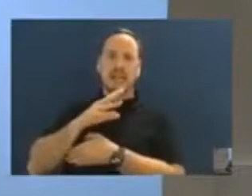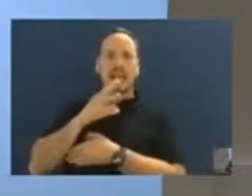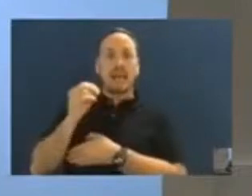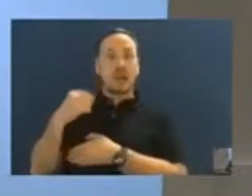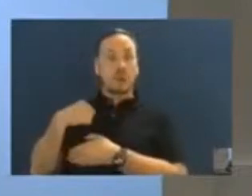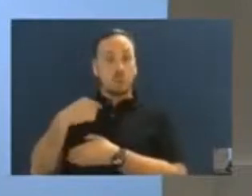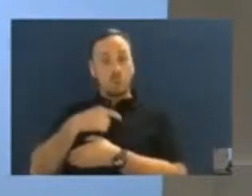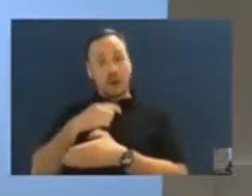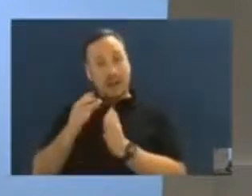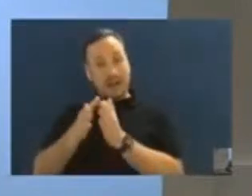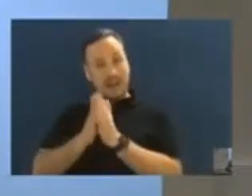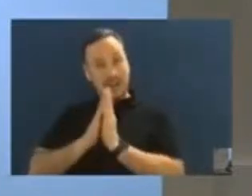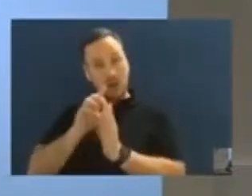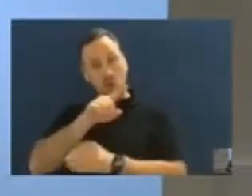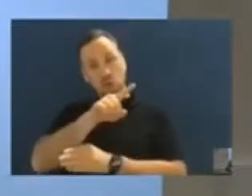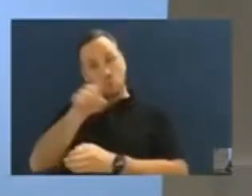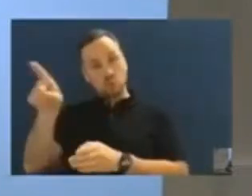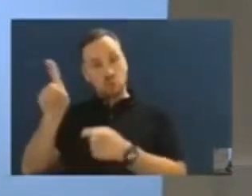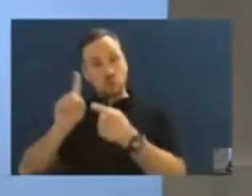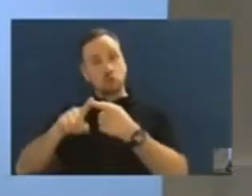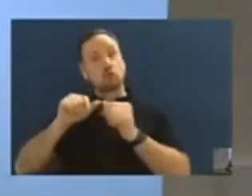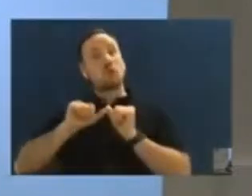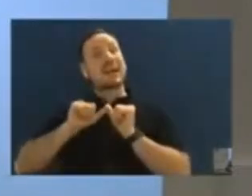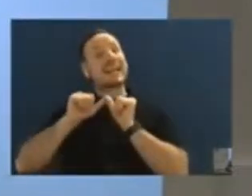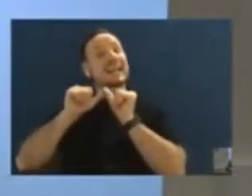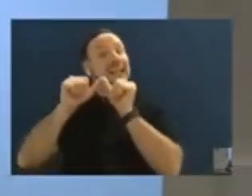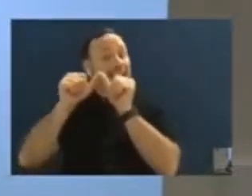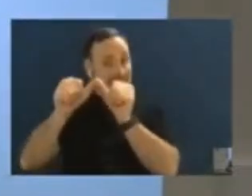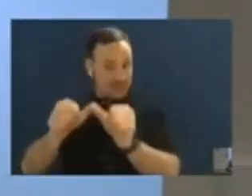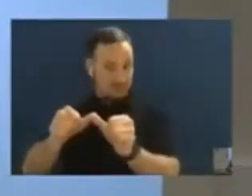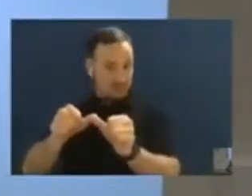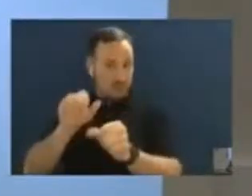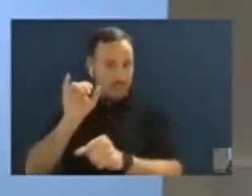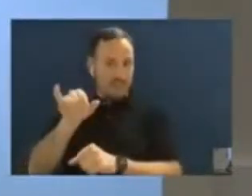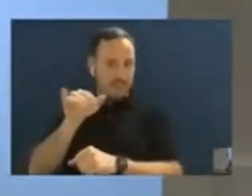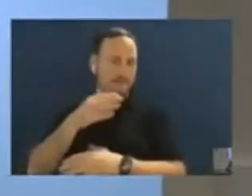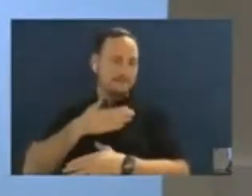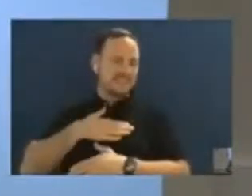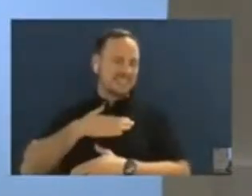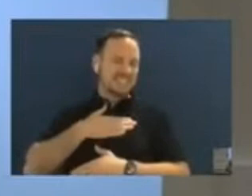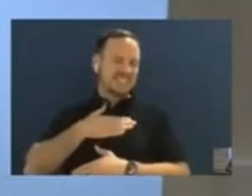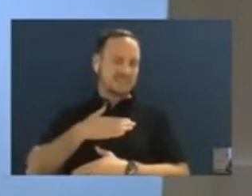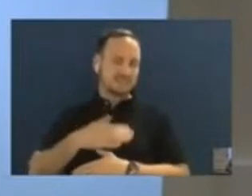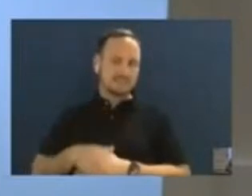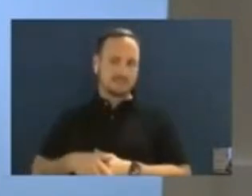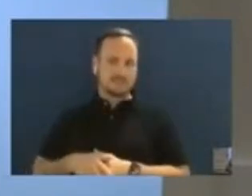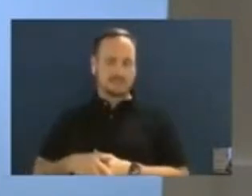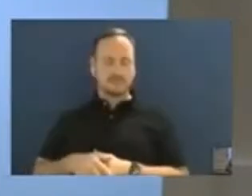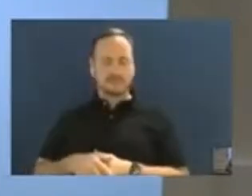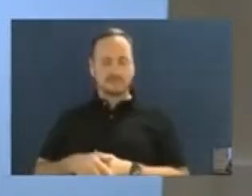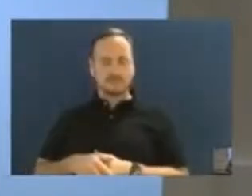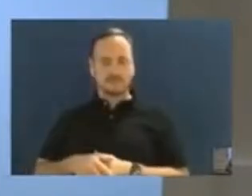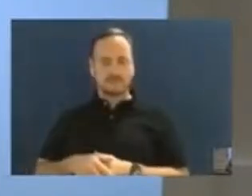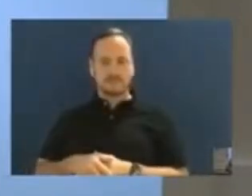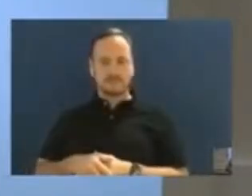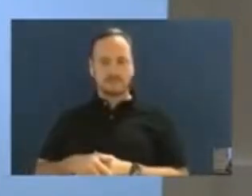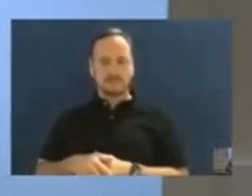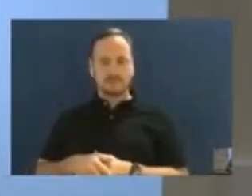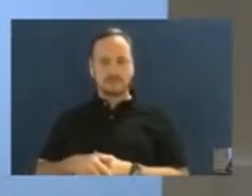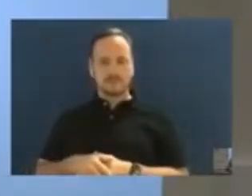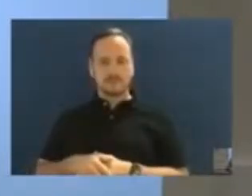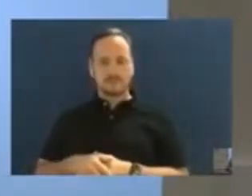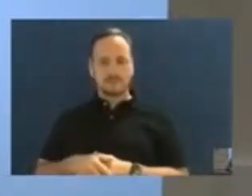to exercise grace and patience throughout this process. But I believe we're united in this